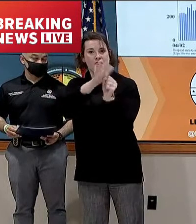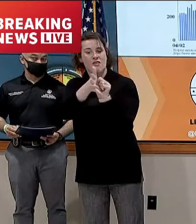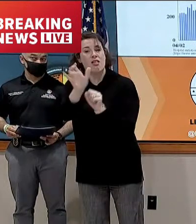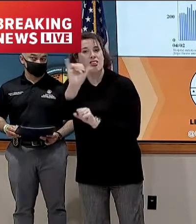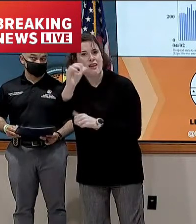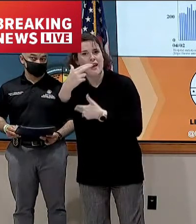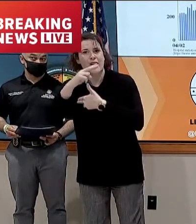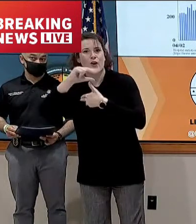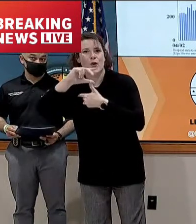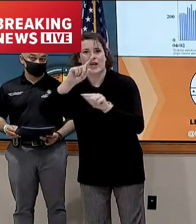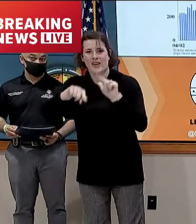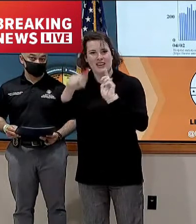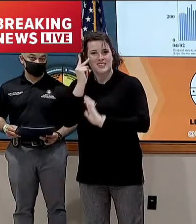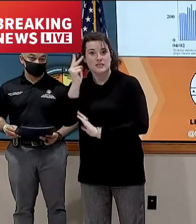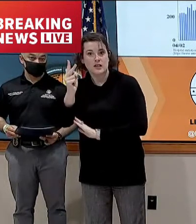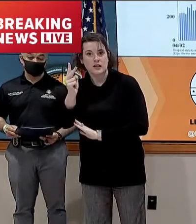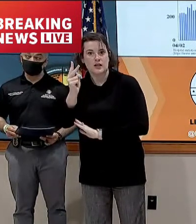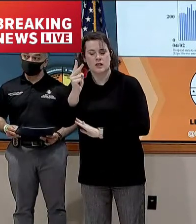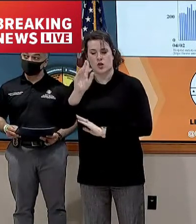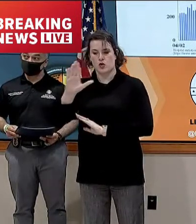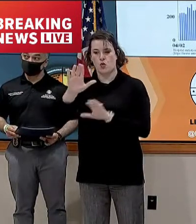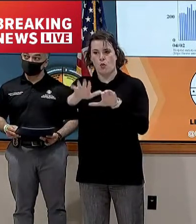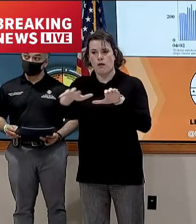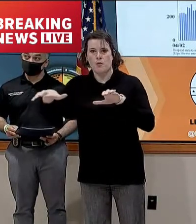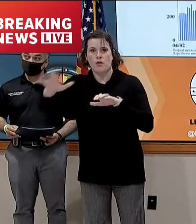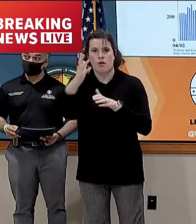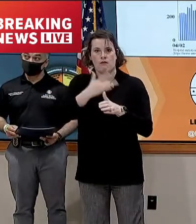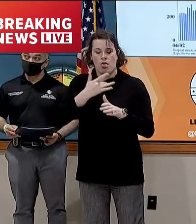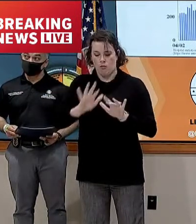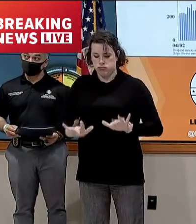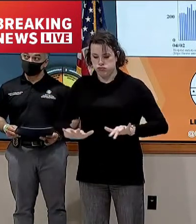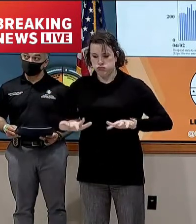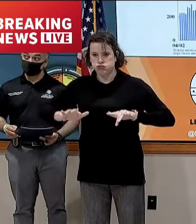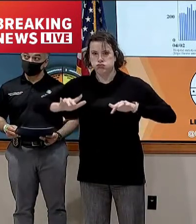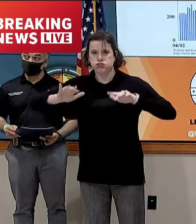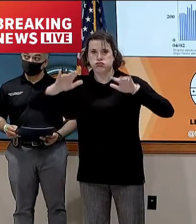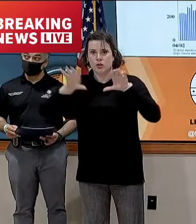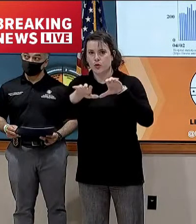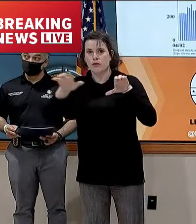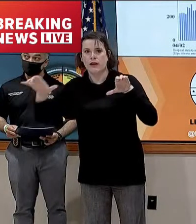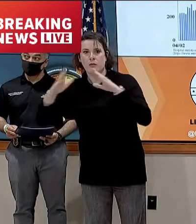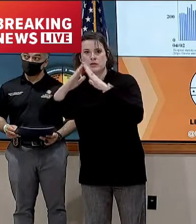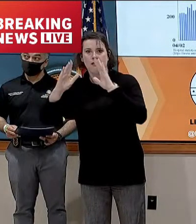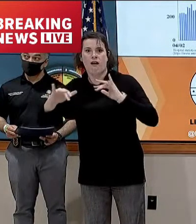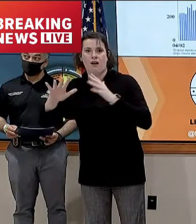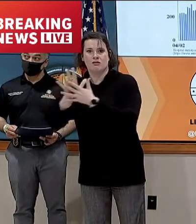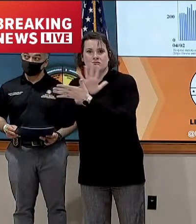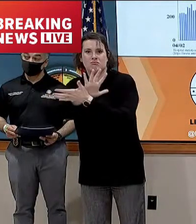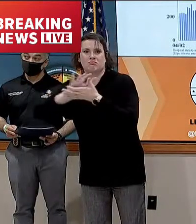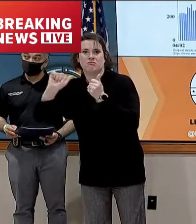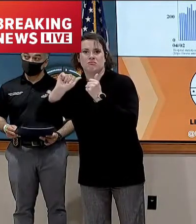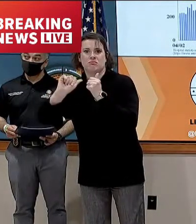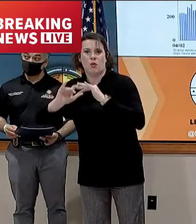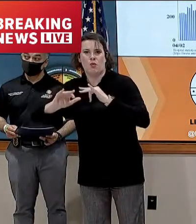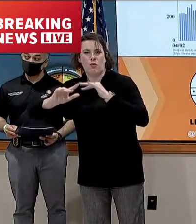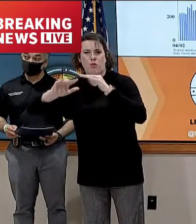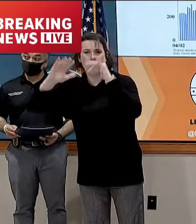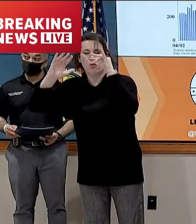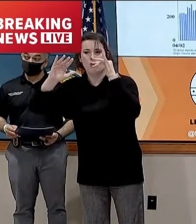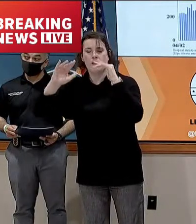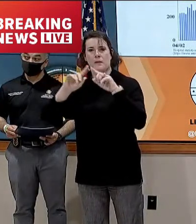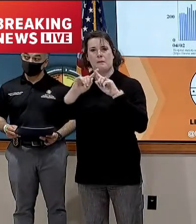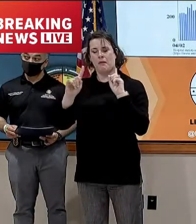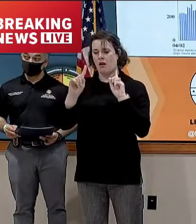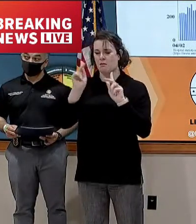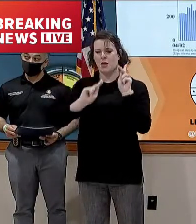hurricane where all of a sudden your neighborhood is flooding. Your next door neighbor's house is underwater and nobody